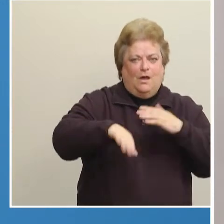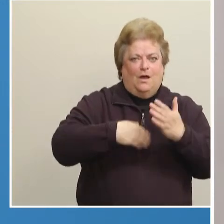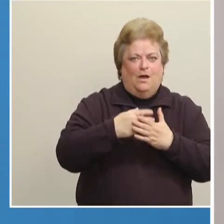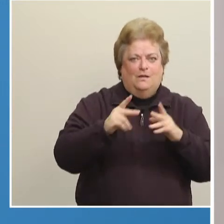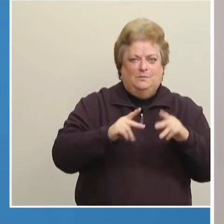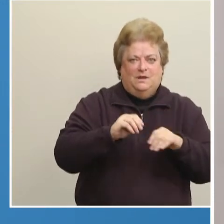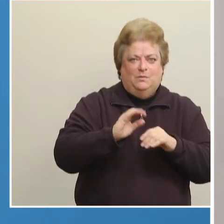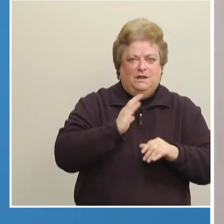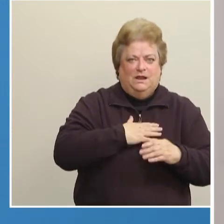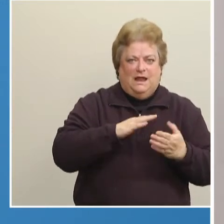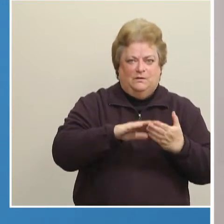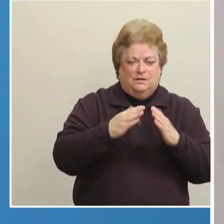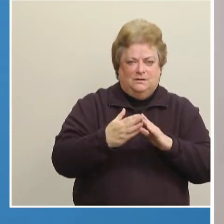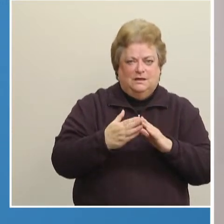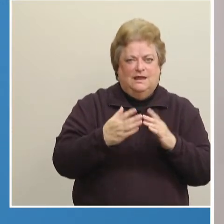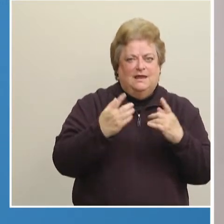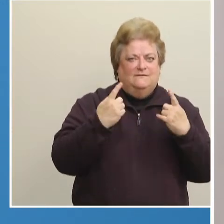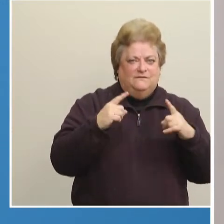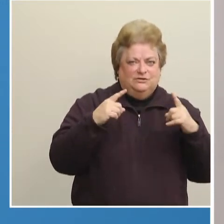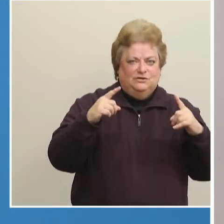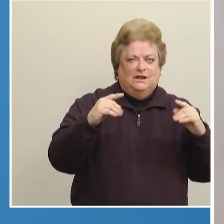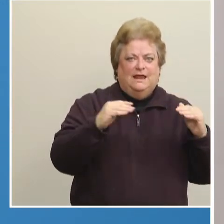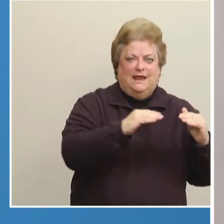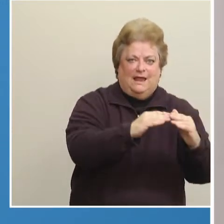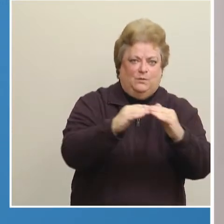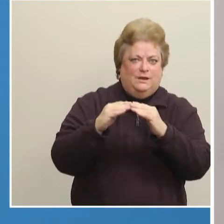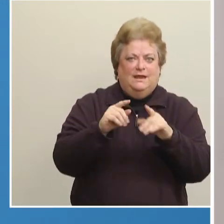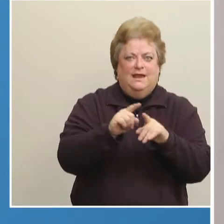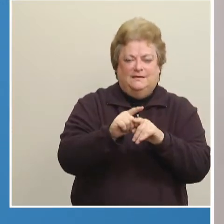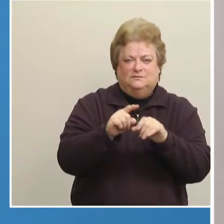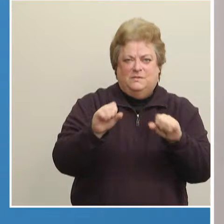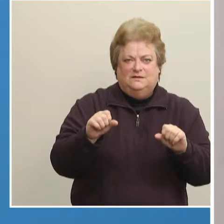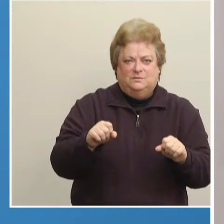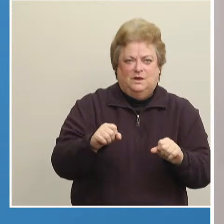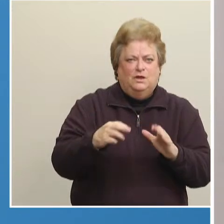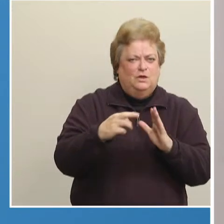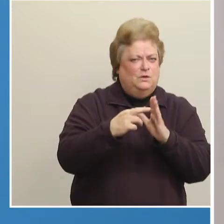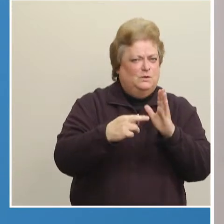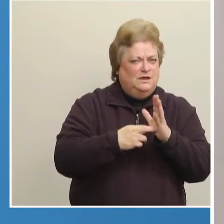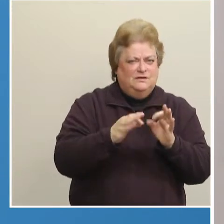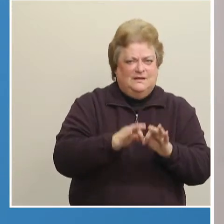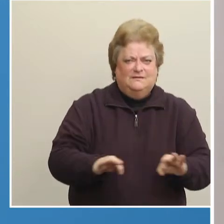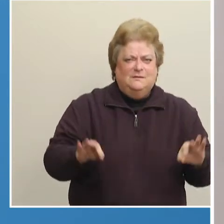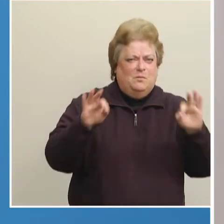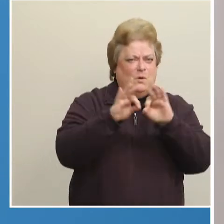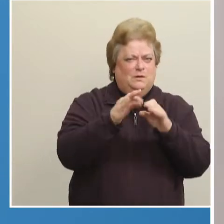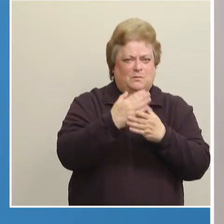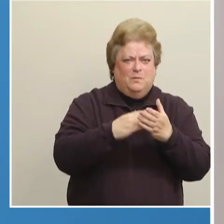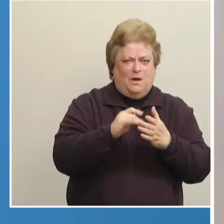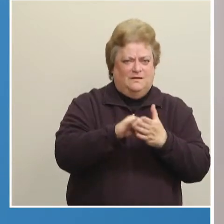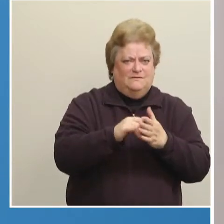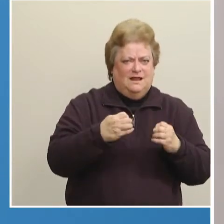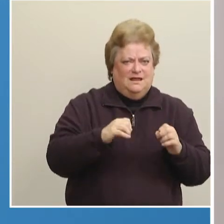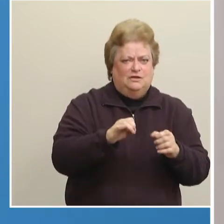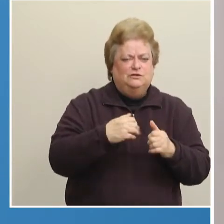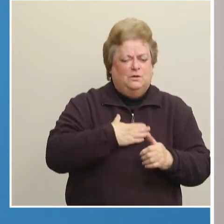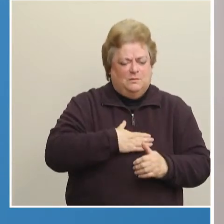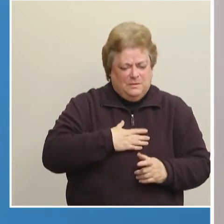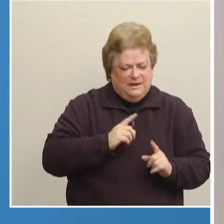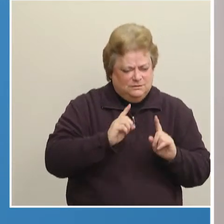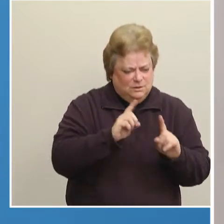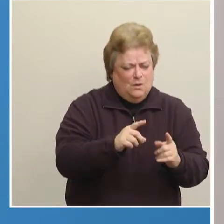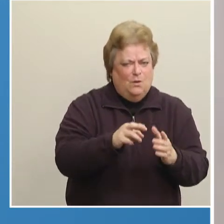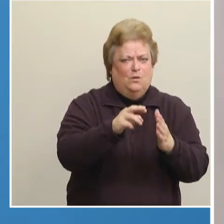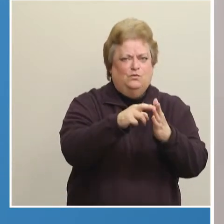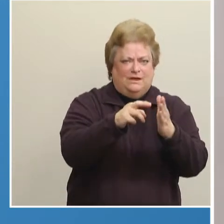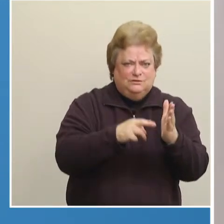as efficiently and equitably as possible. Again, registration is a very important part of this effort, so please sign up to get notified when it's your